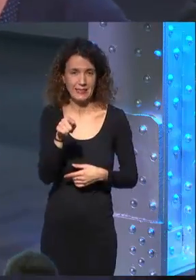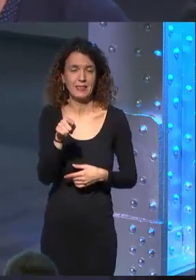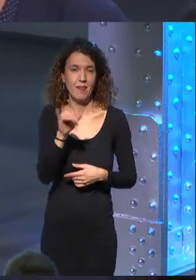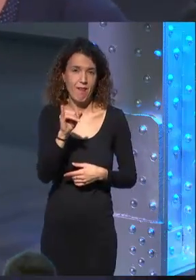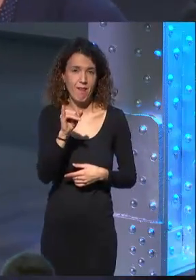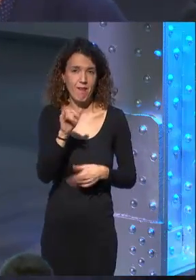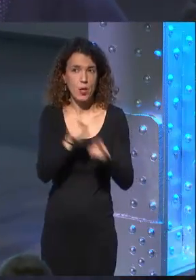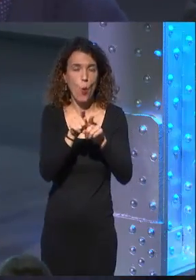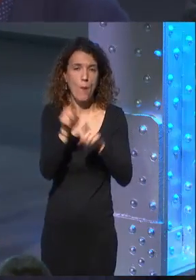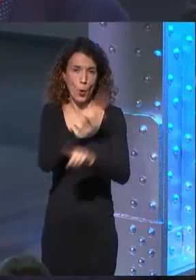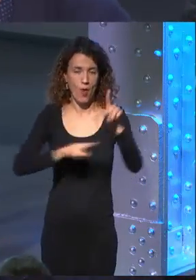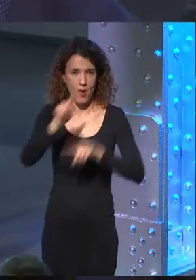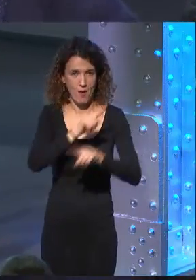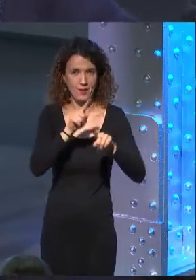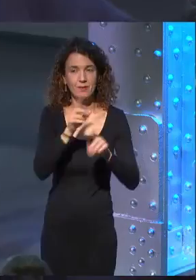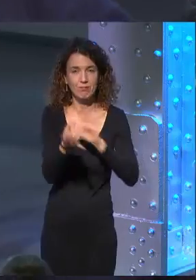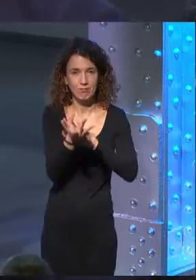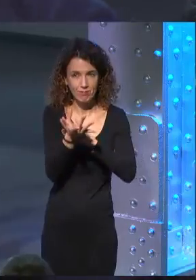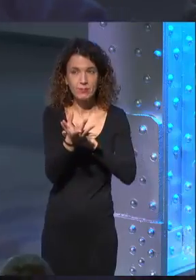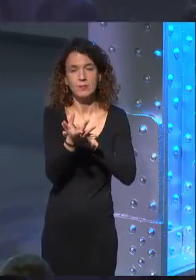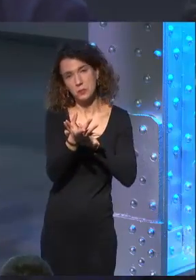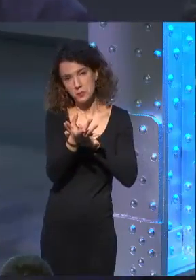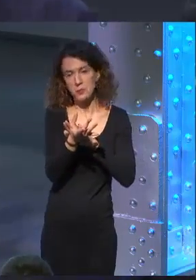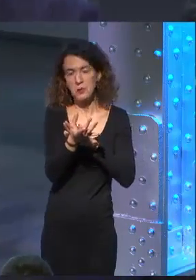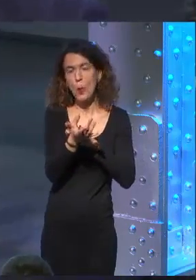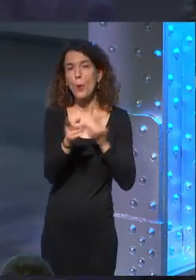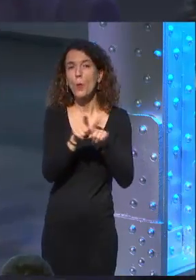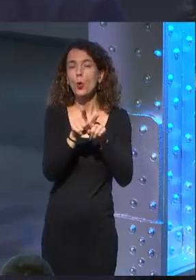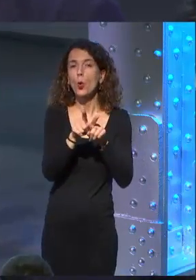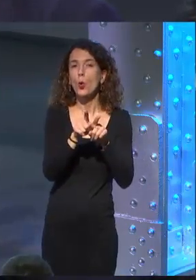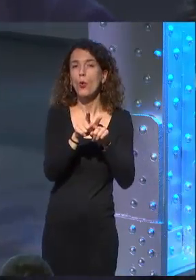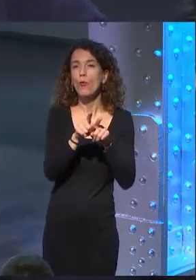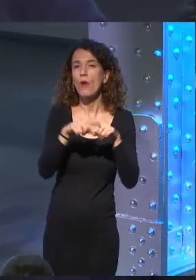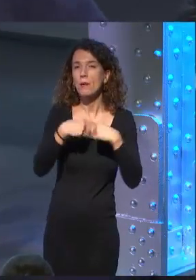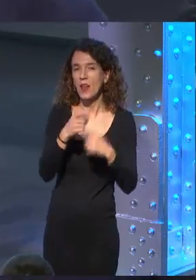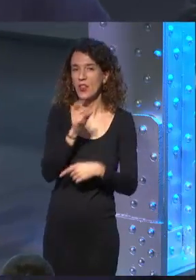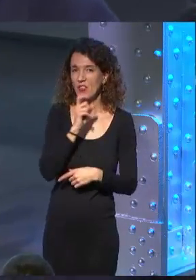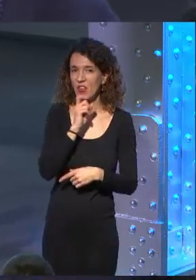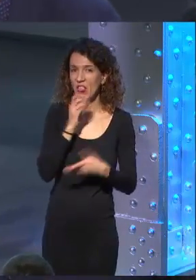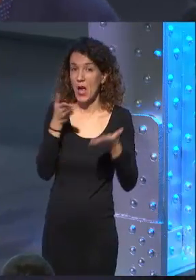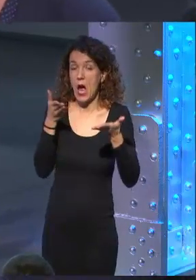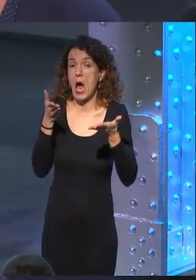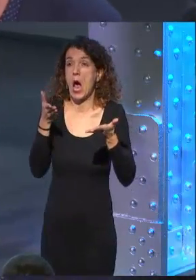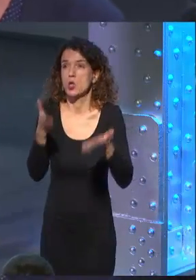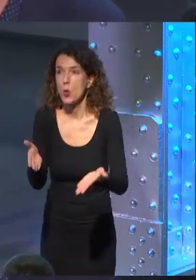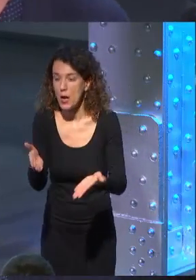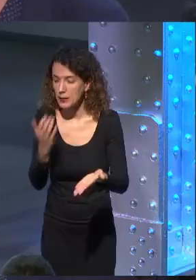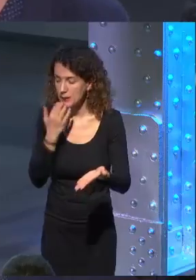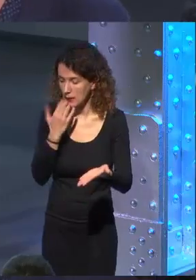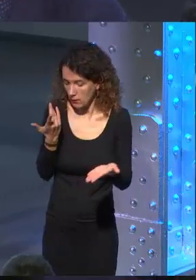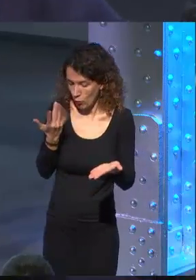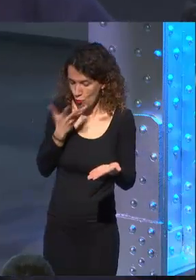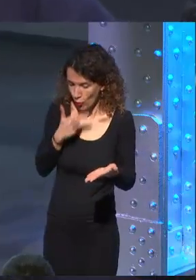previous panels, we have this type of problems because it's difficult from the family to